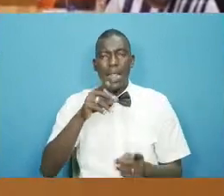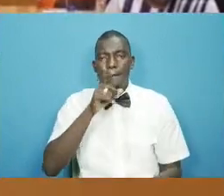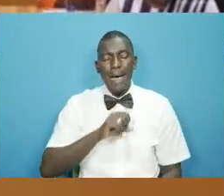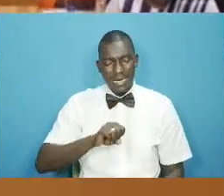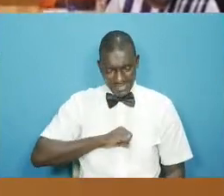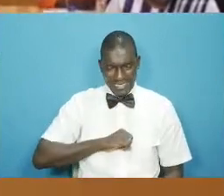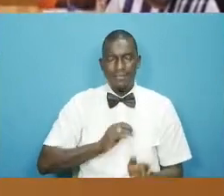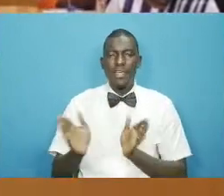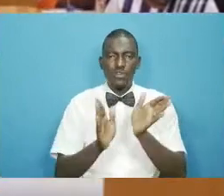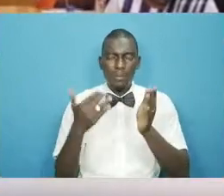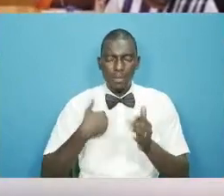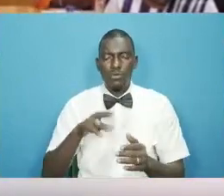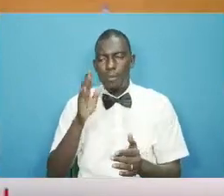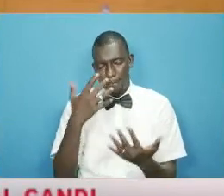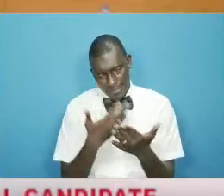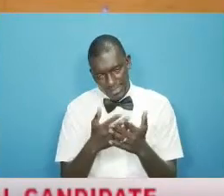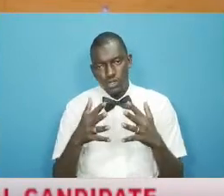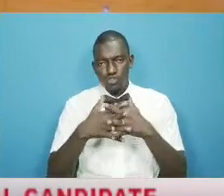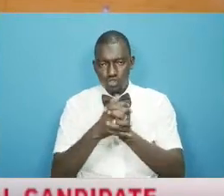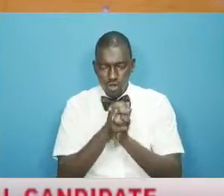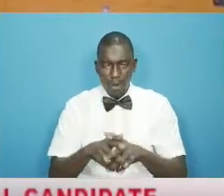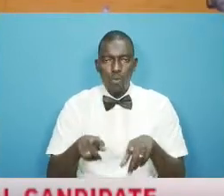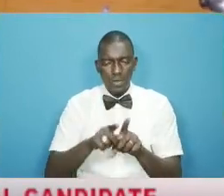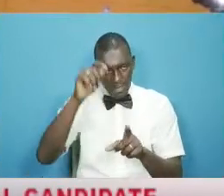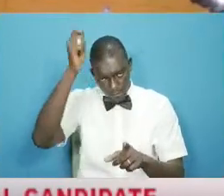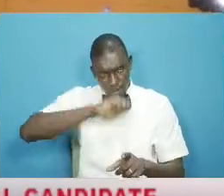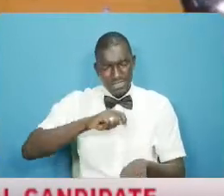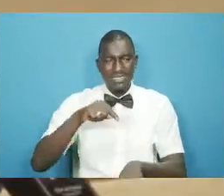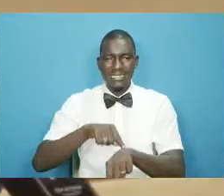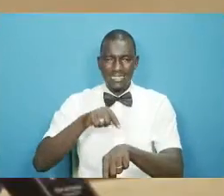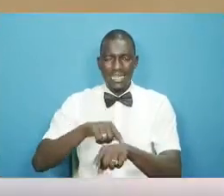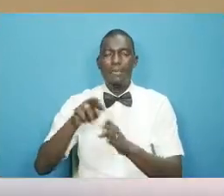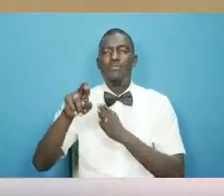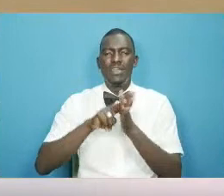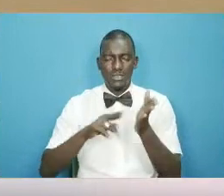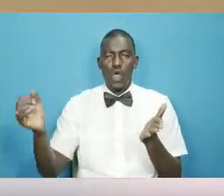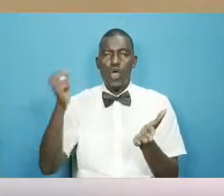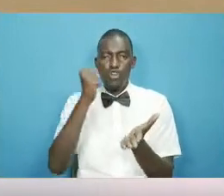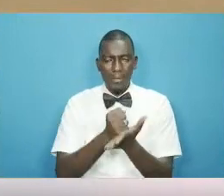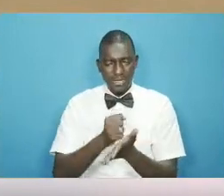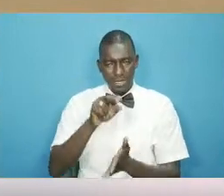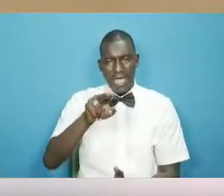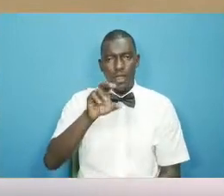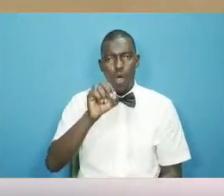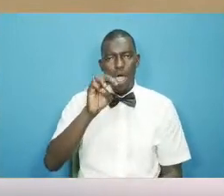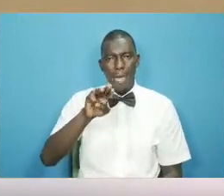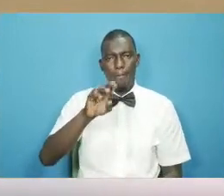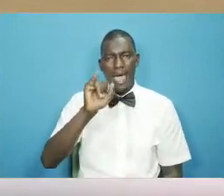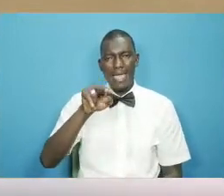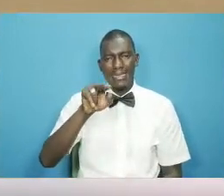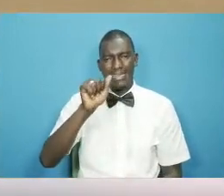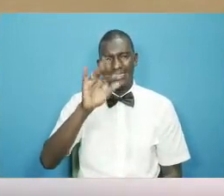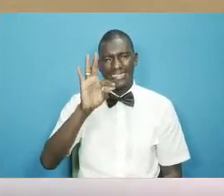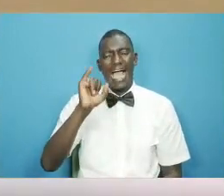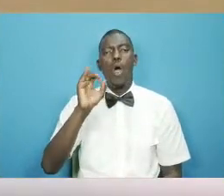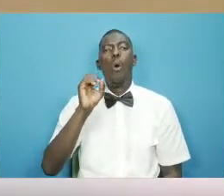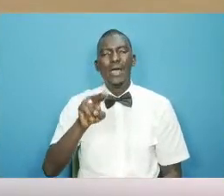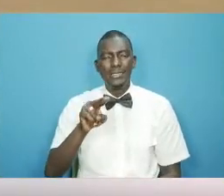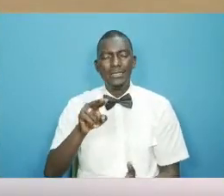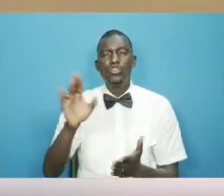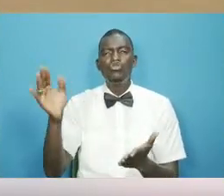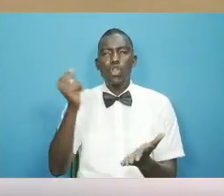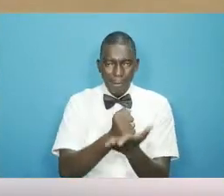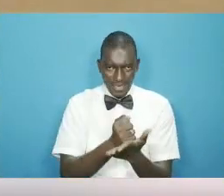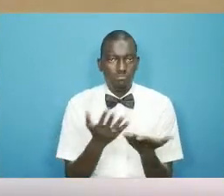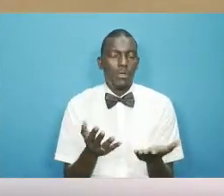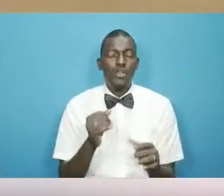parties and candidates to cooperate fully with the police during this period. The IEC is also working with the Gambia Police Force to put